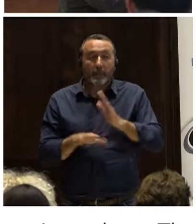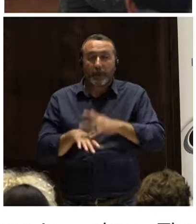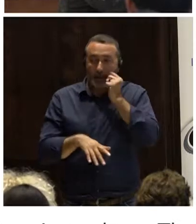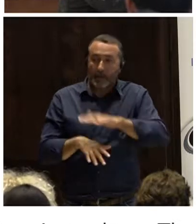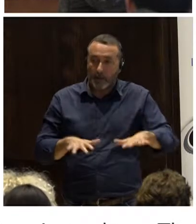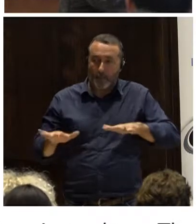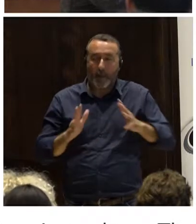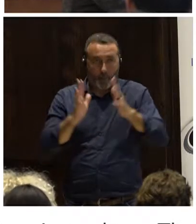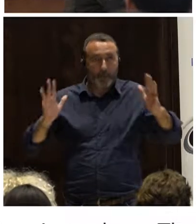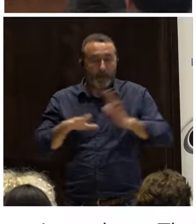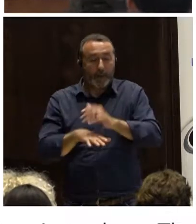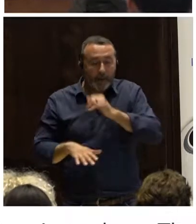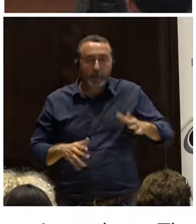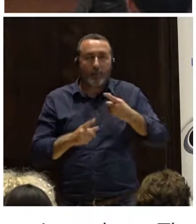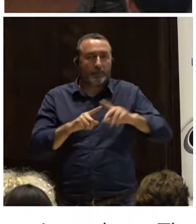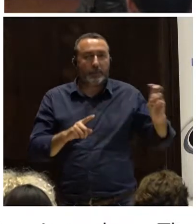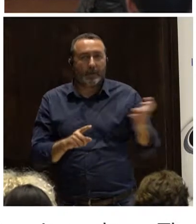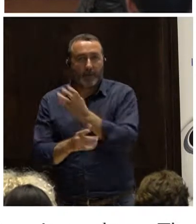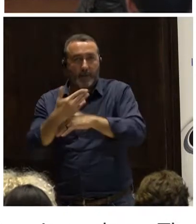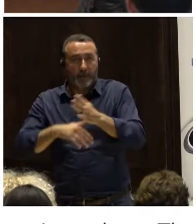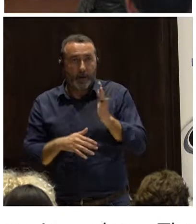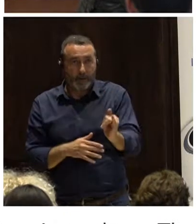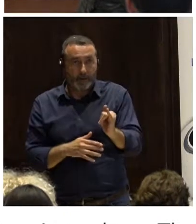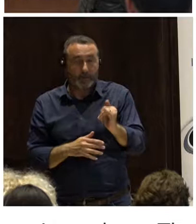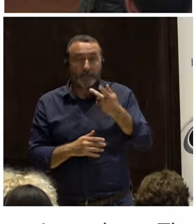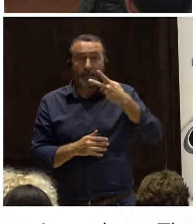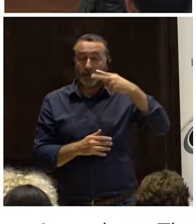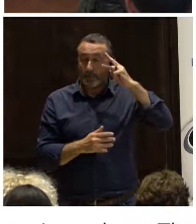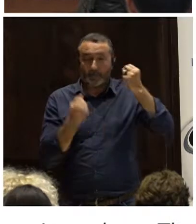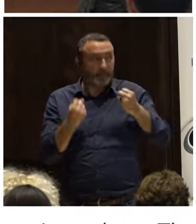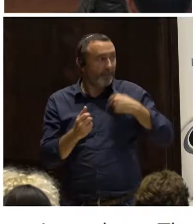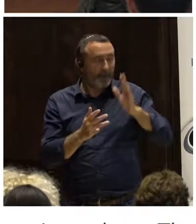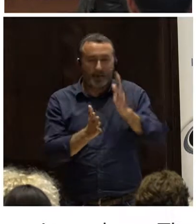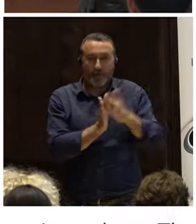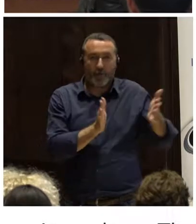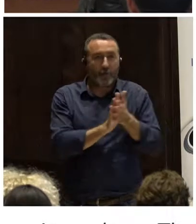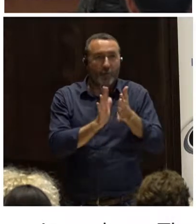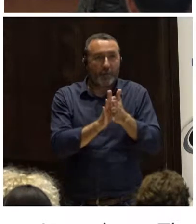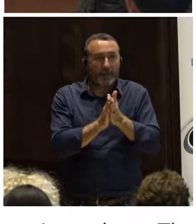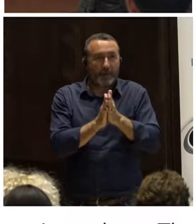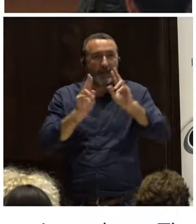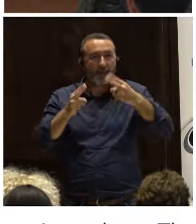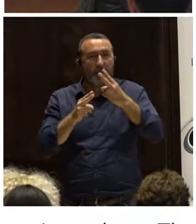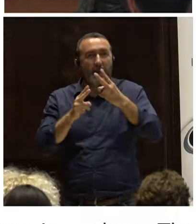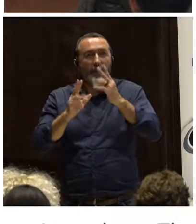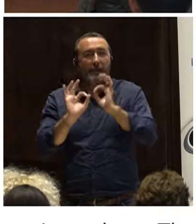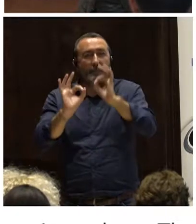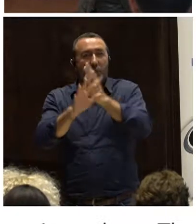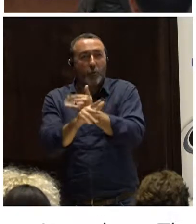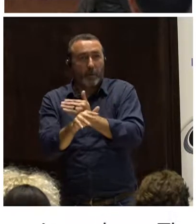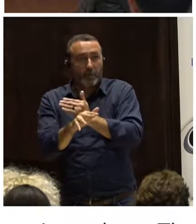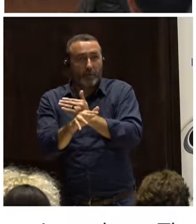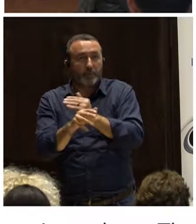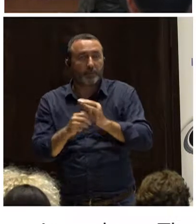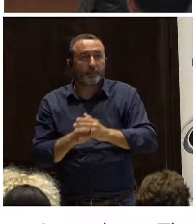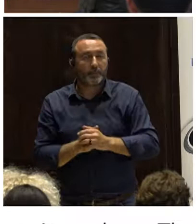The expert on play is Serenella Besio. My background is as an